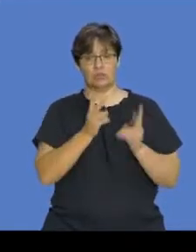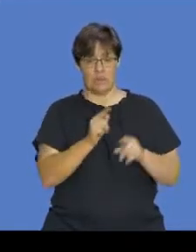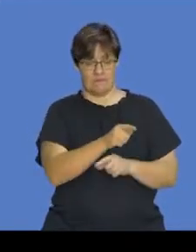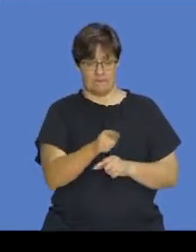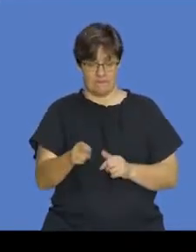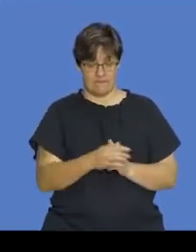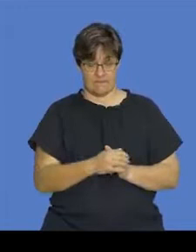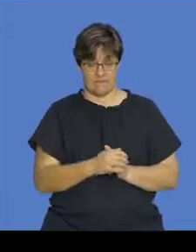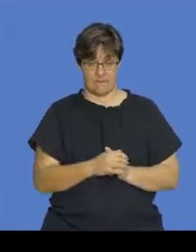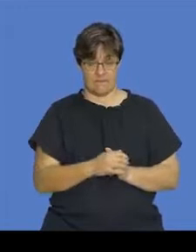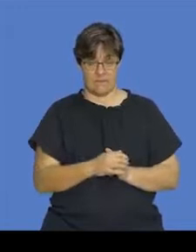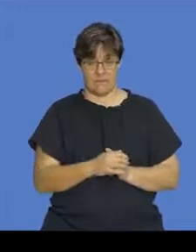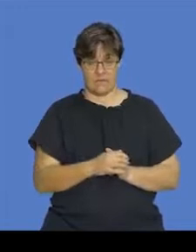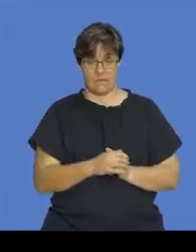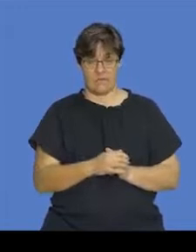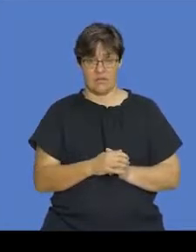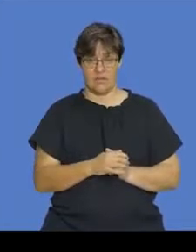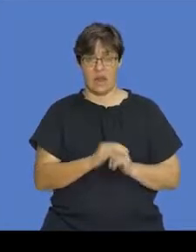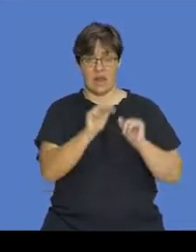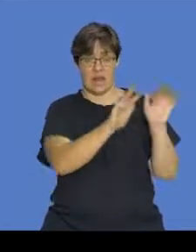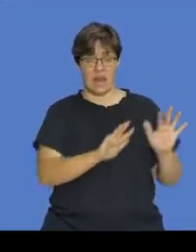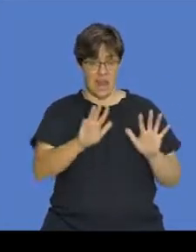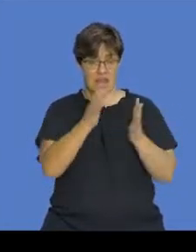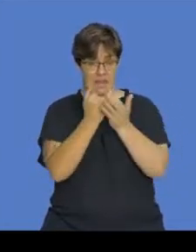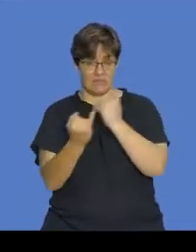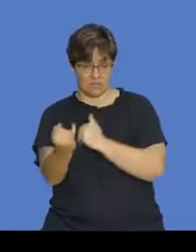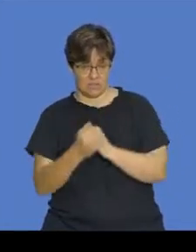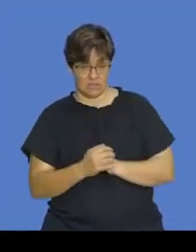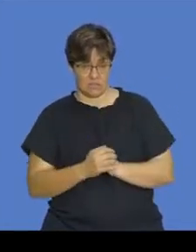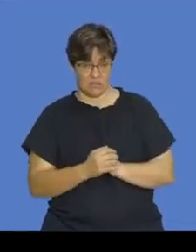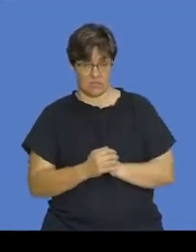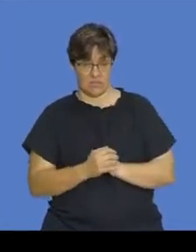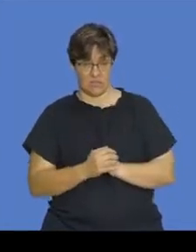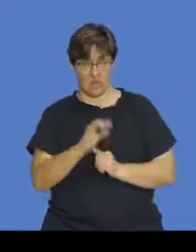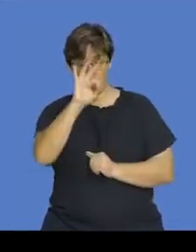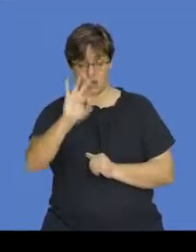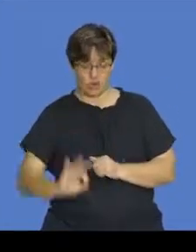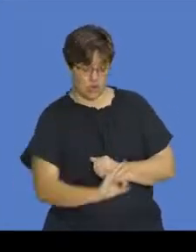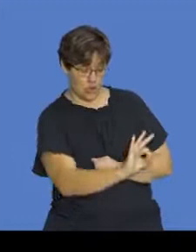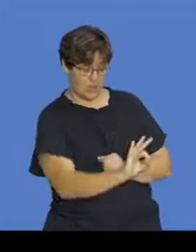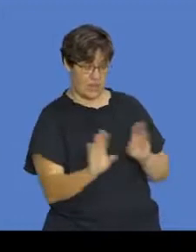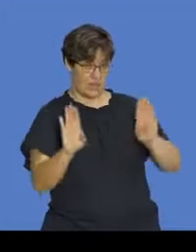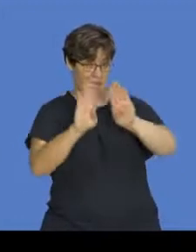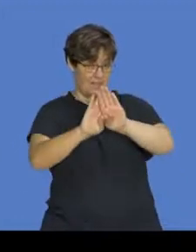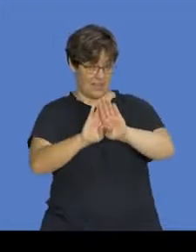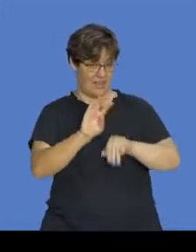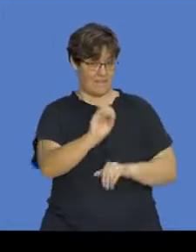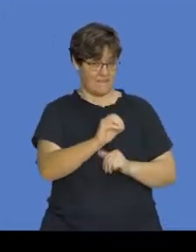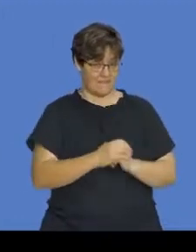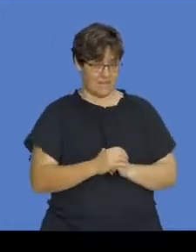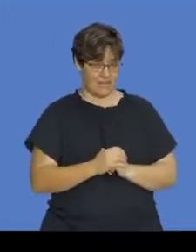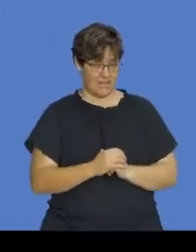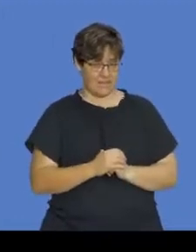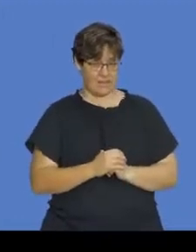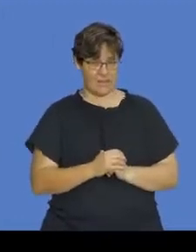those. 9 of them are individual, 3 of them belong in the intersection, and what do we